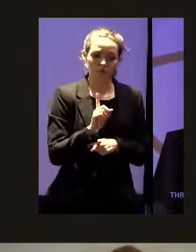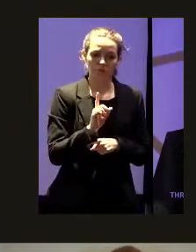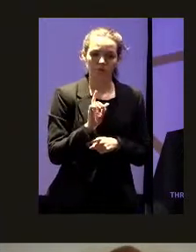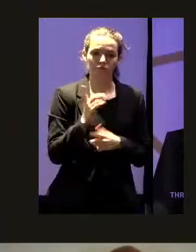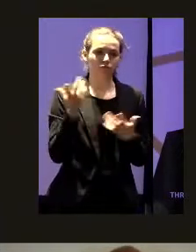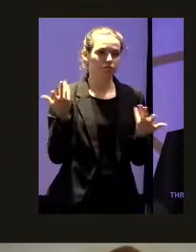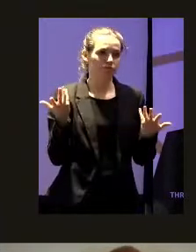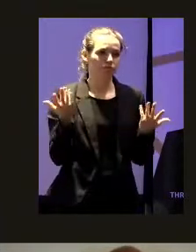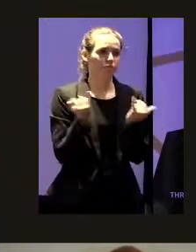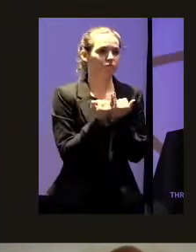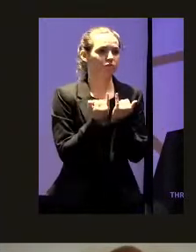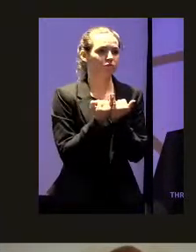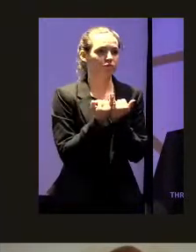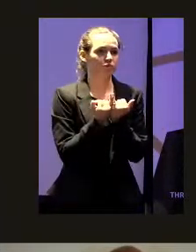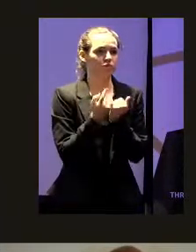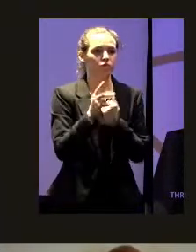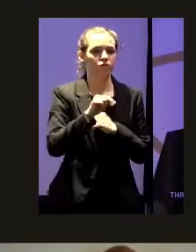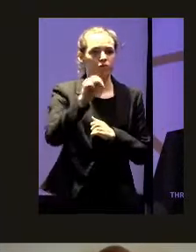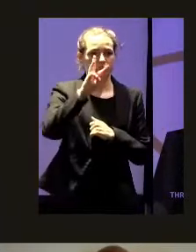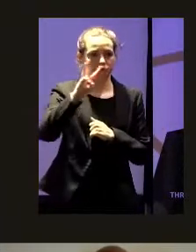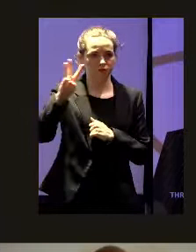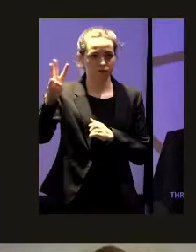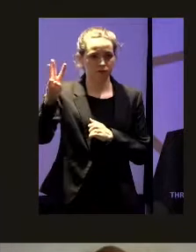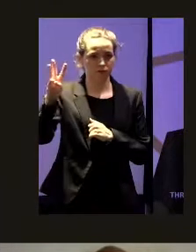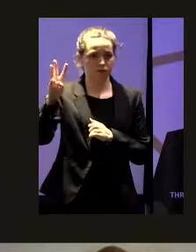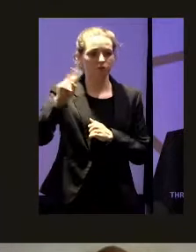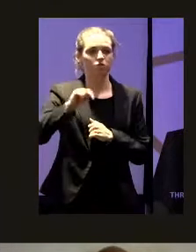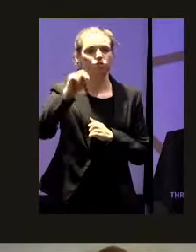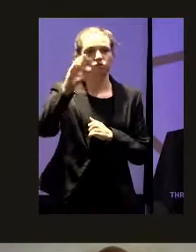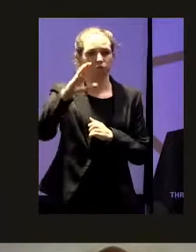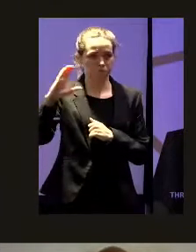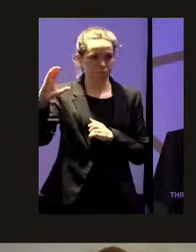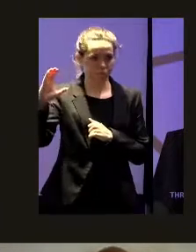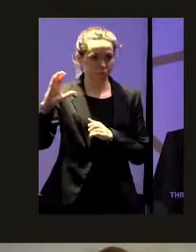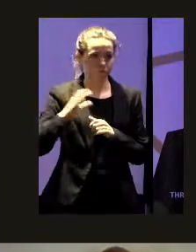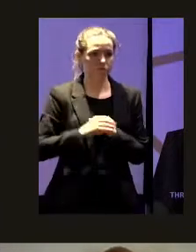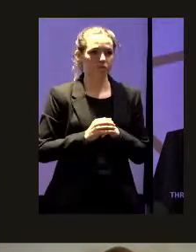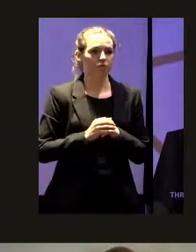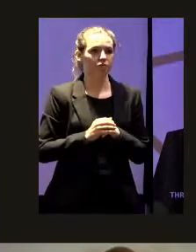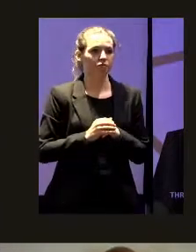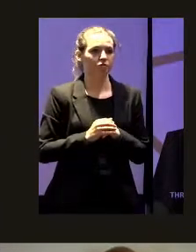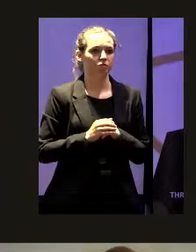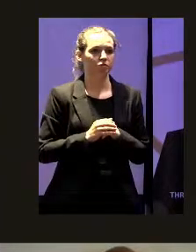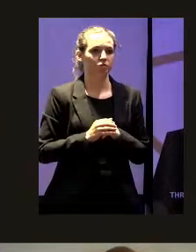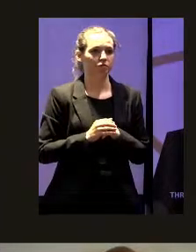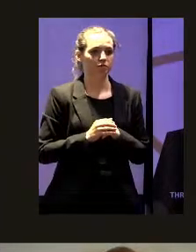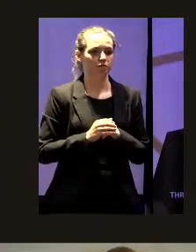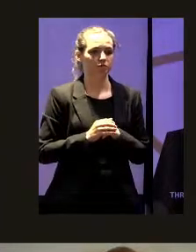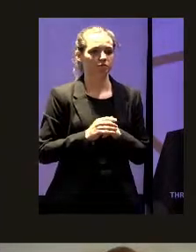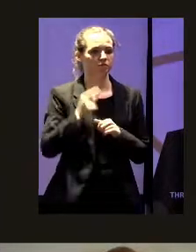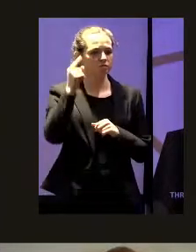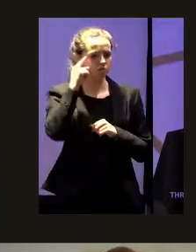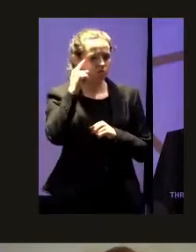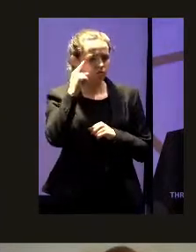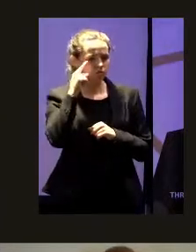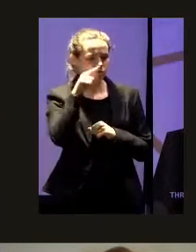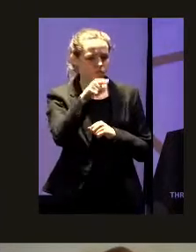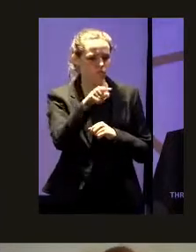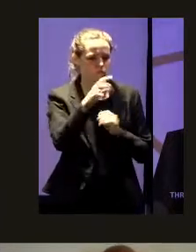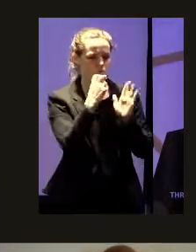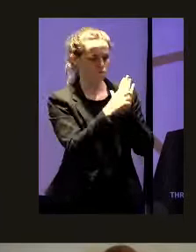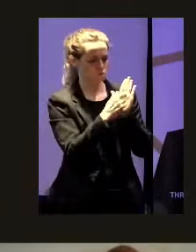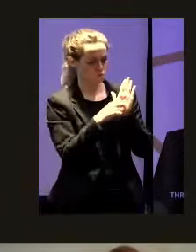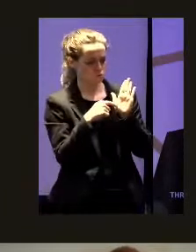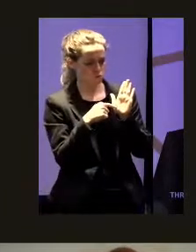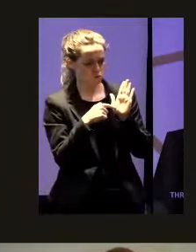like the Northwest and the Northern Cape, that there needs to be a provision in the regulation that allows us